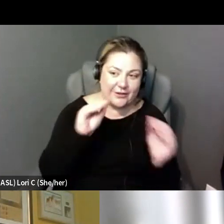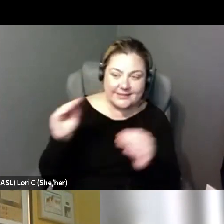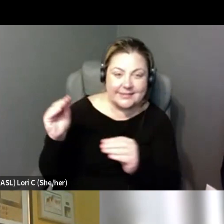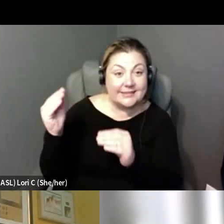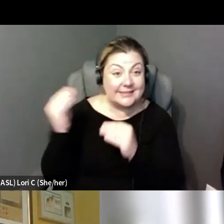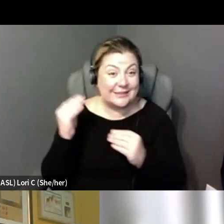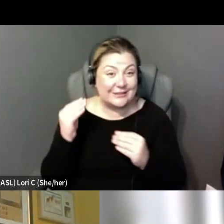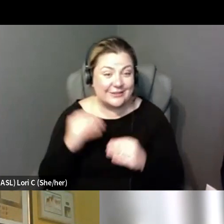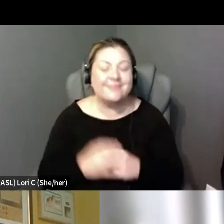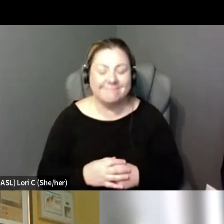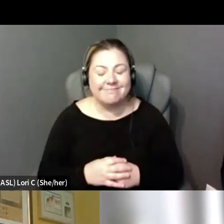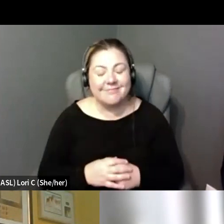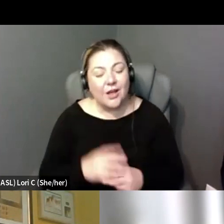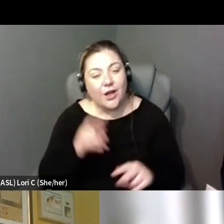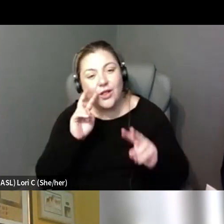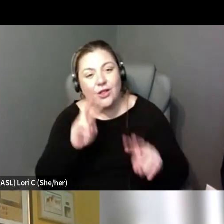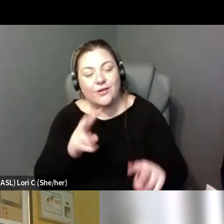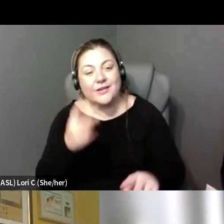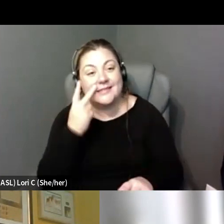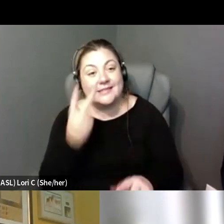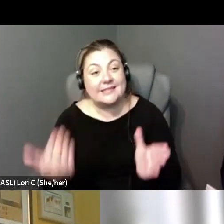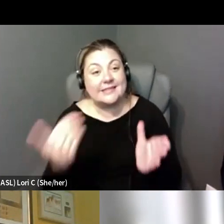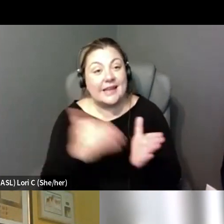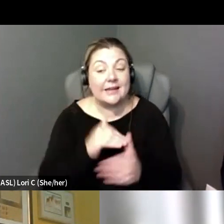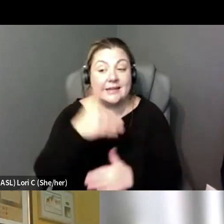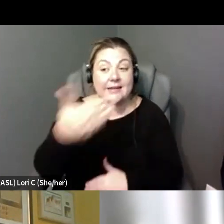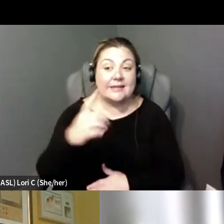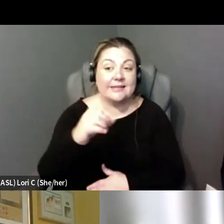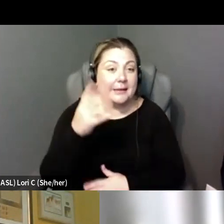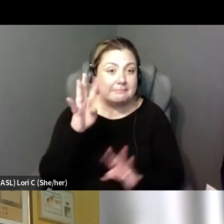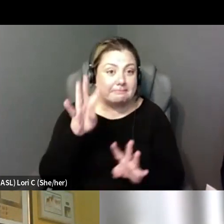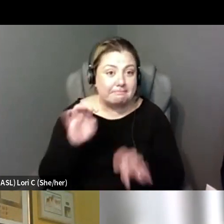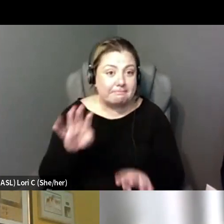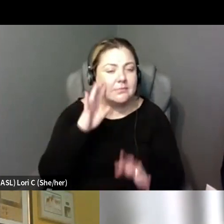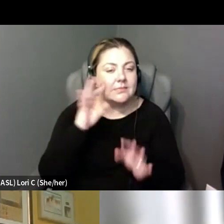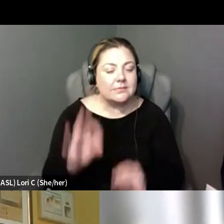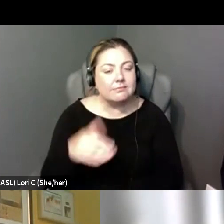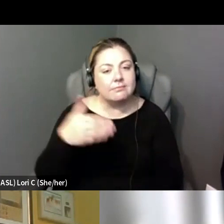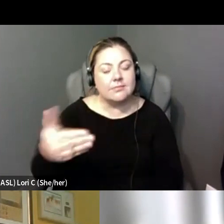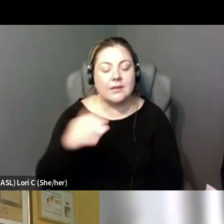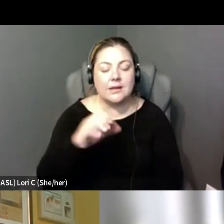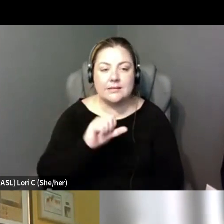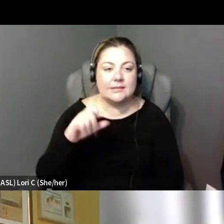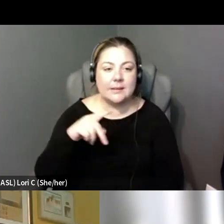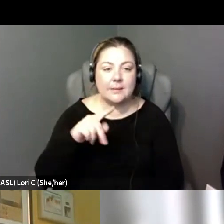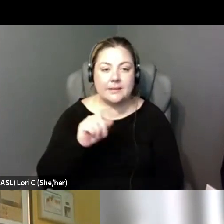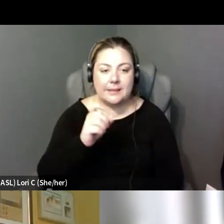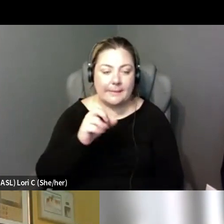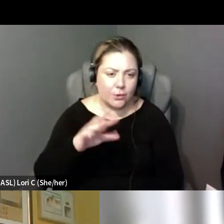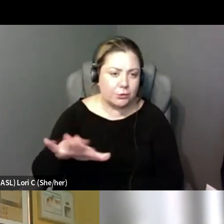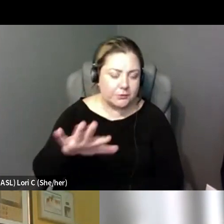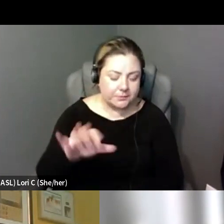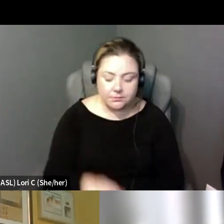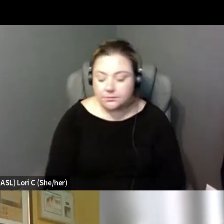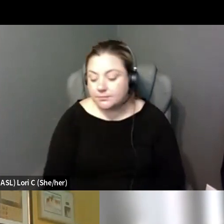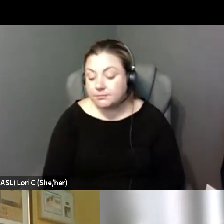you again at a date to be determined in September, and look forward to sharing more about our